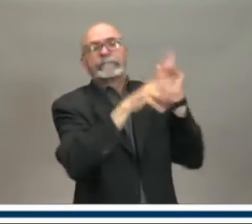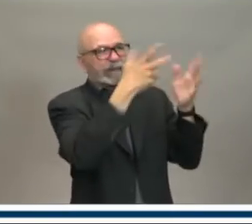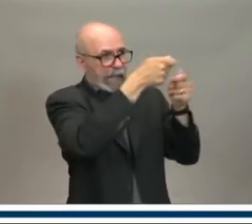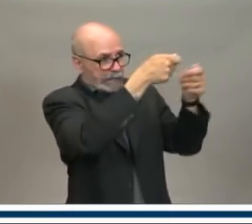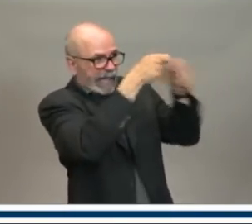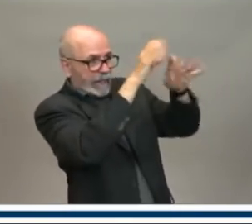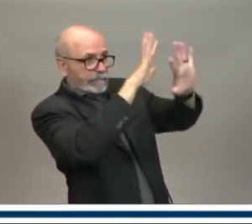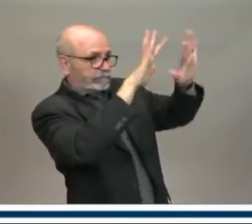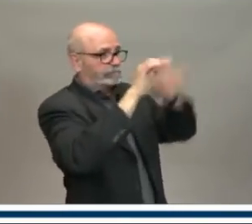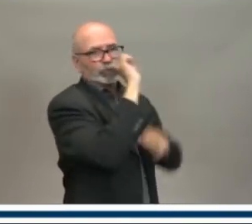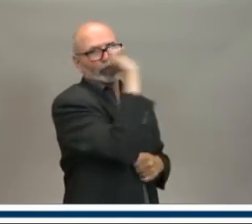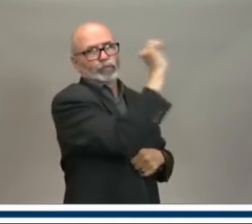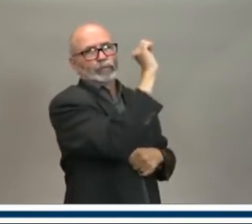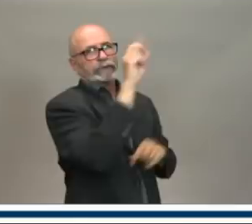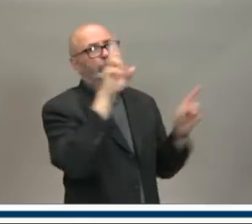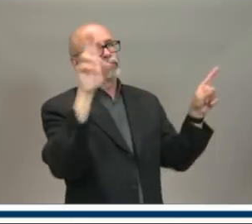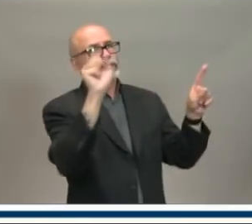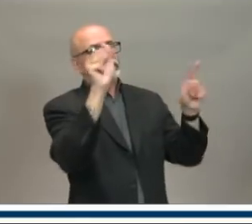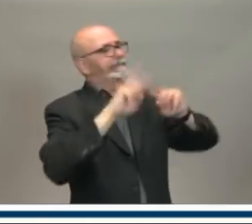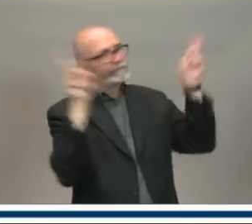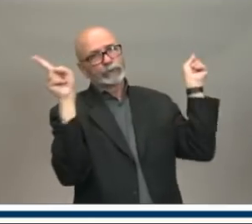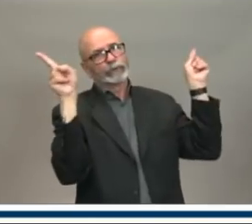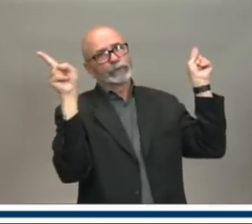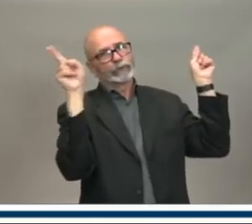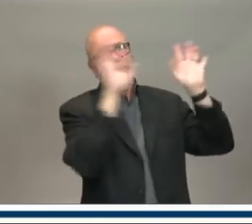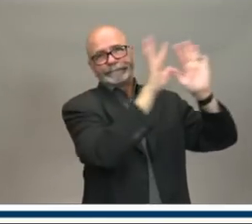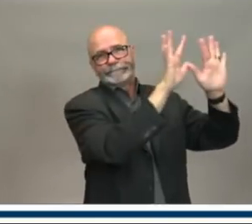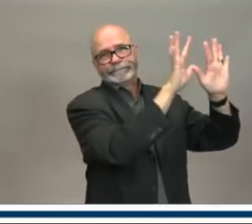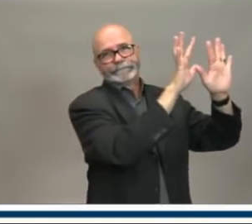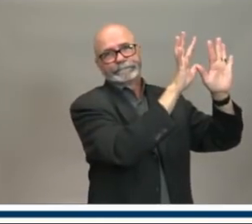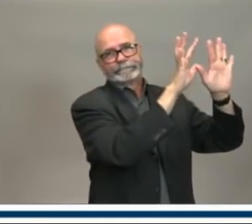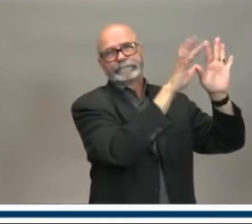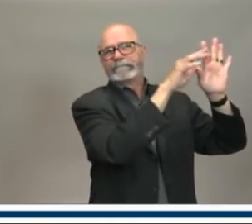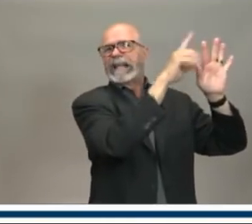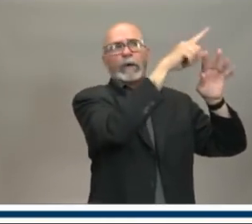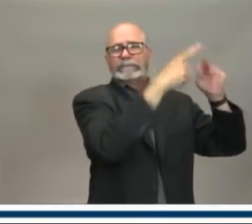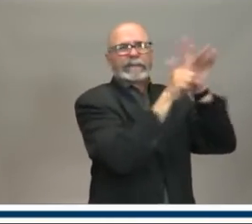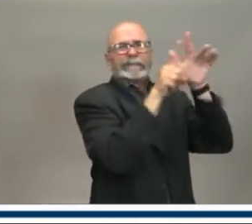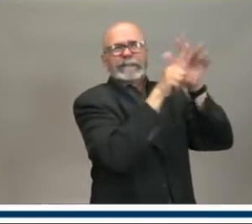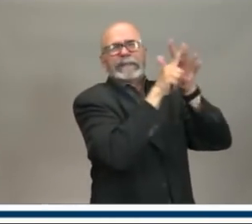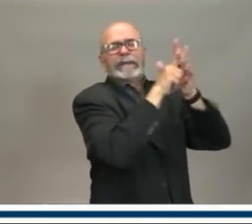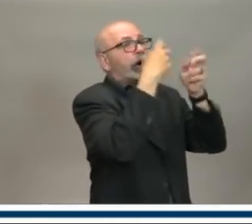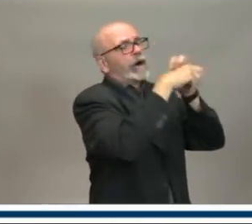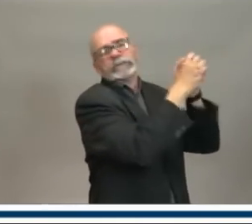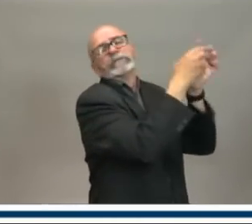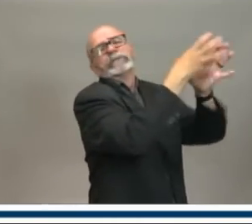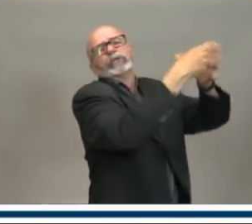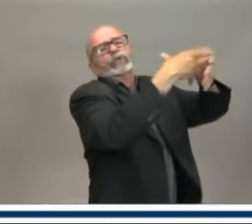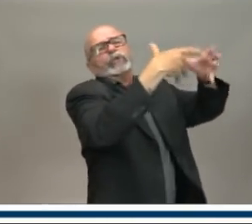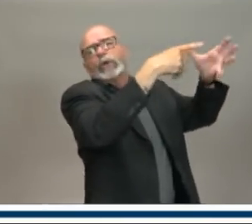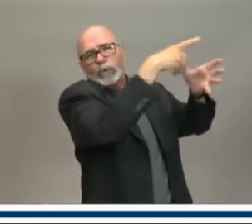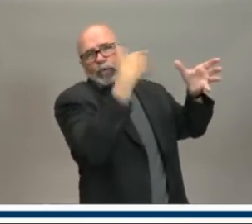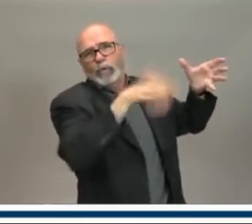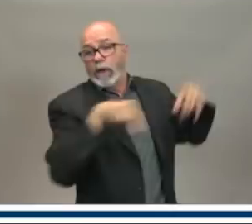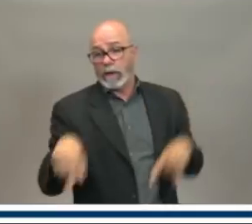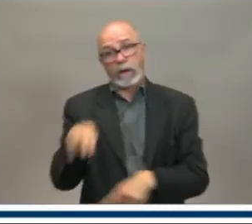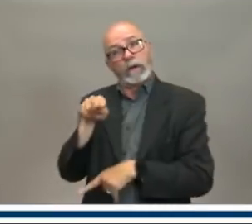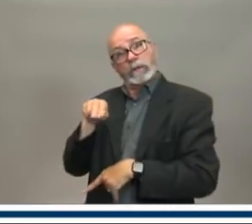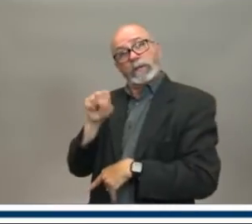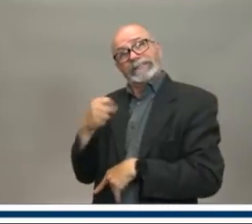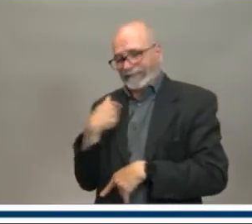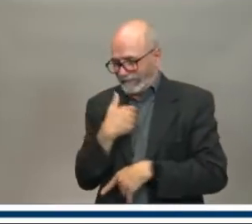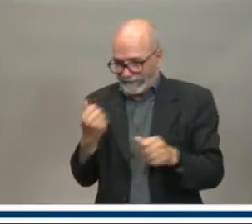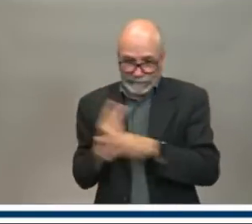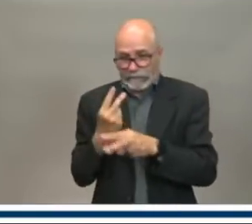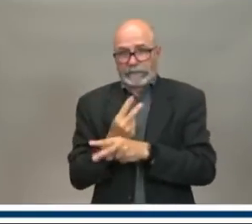from a public health perspective, highly problematic. That we could do all the things that we can do to control